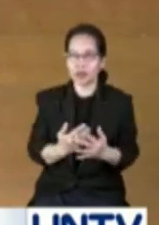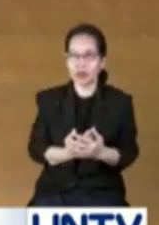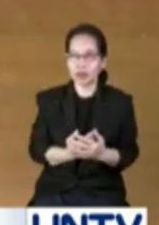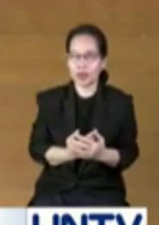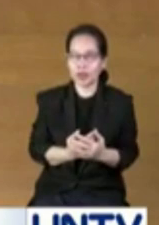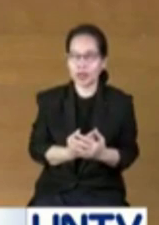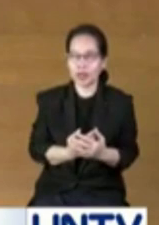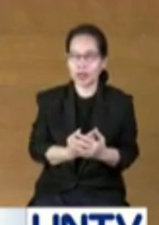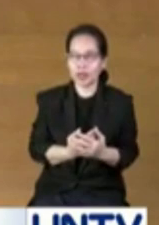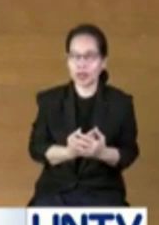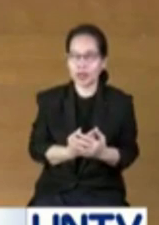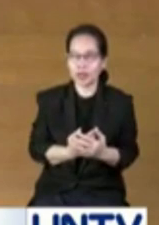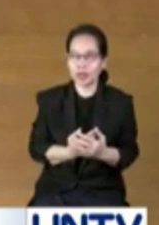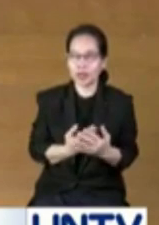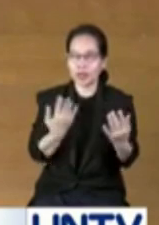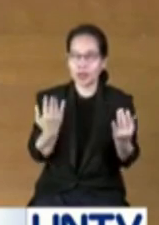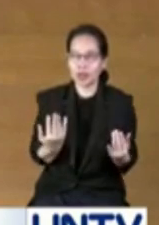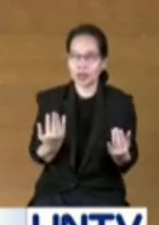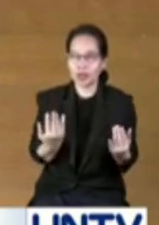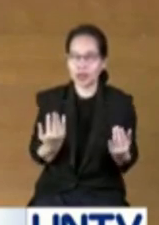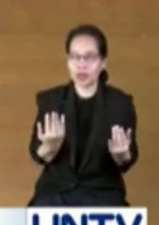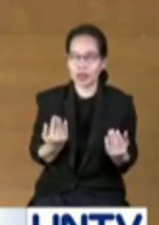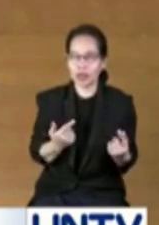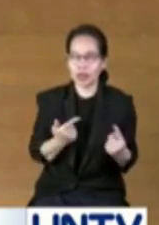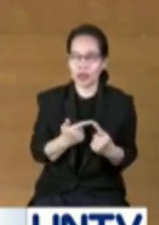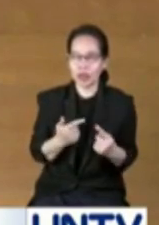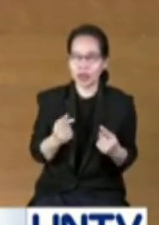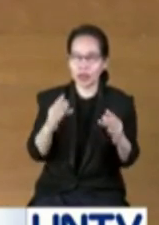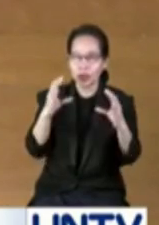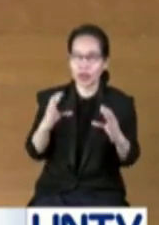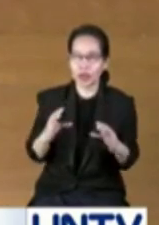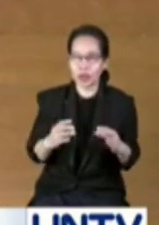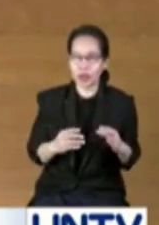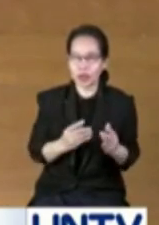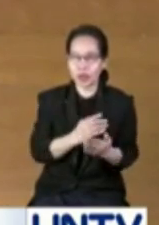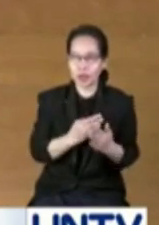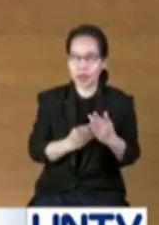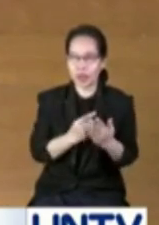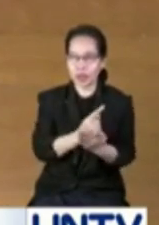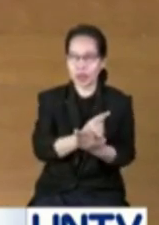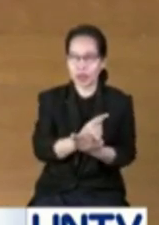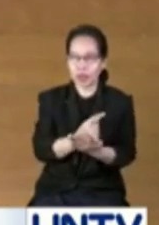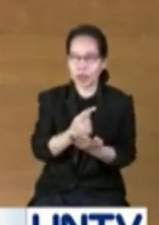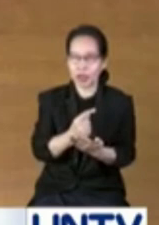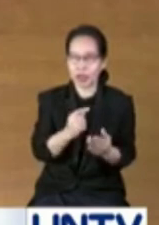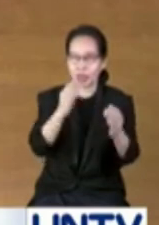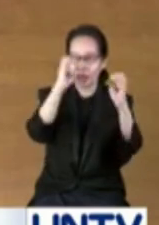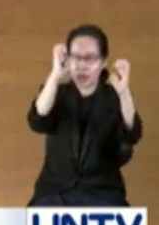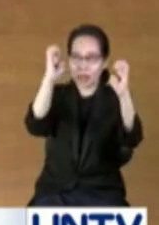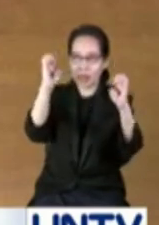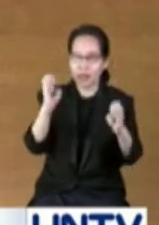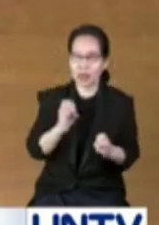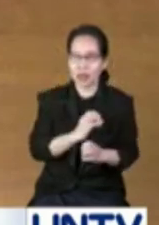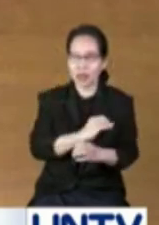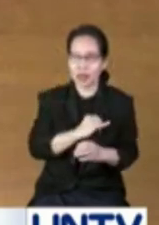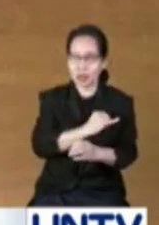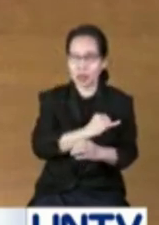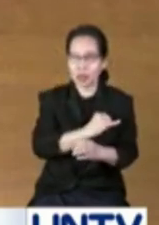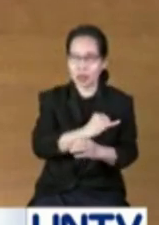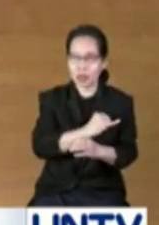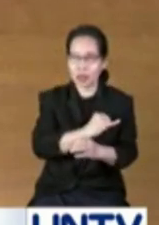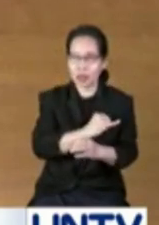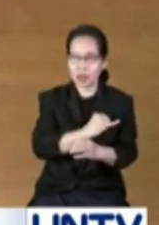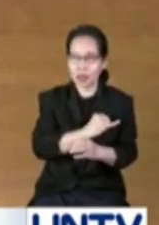It is now geared towards community-based treatment, rehabilitation, education, and reintegration to curb drug